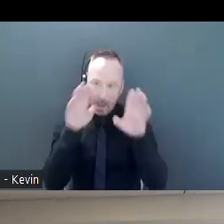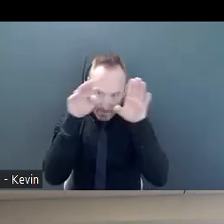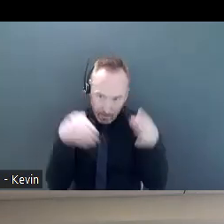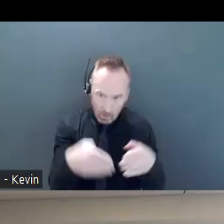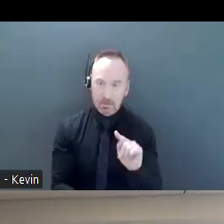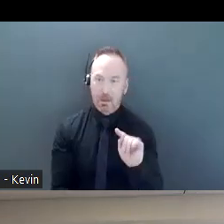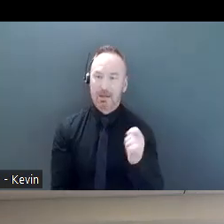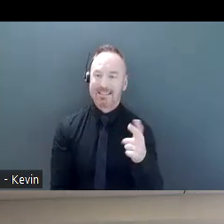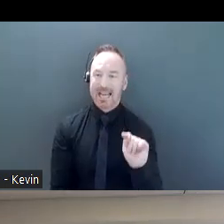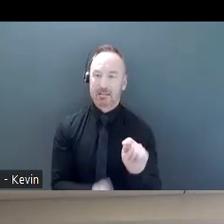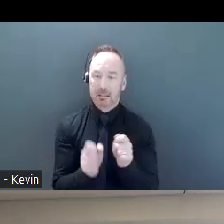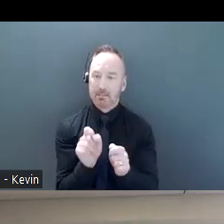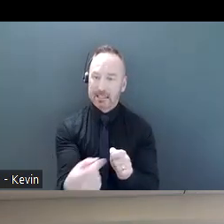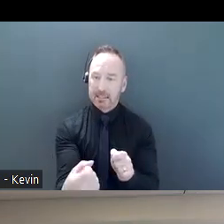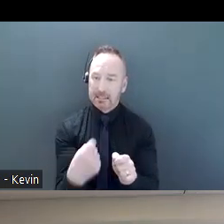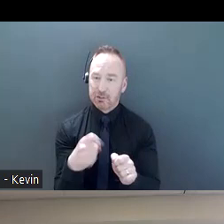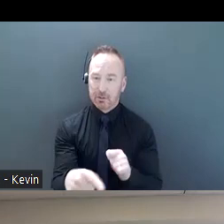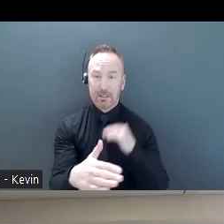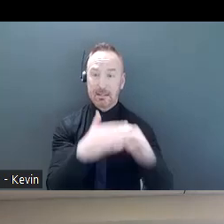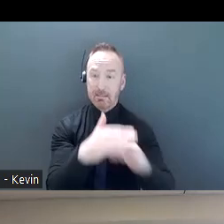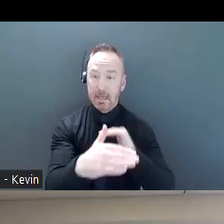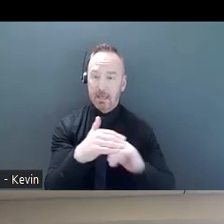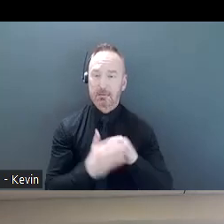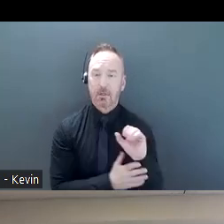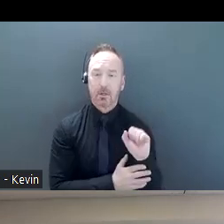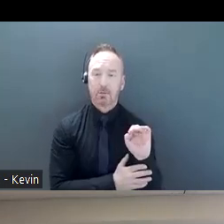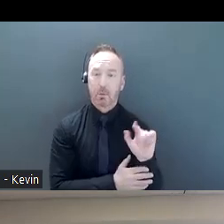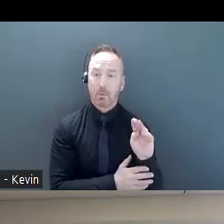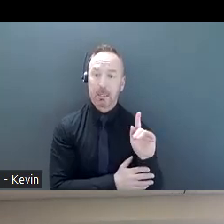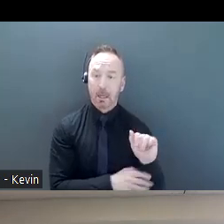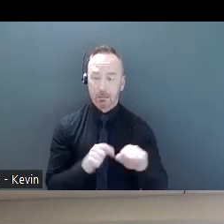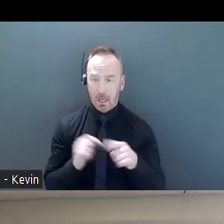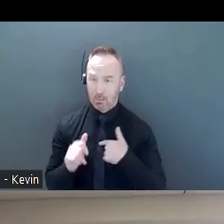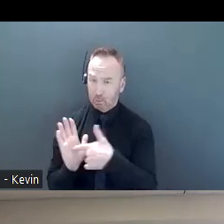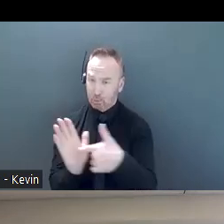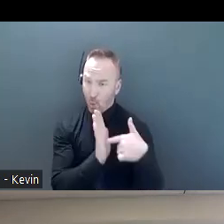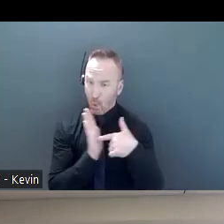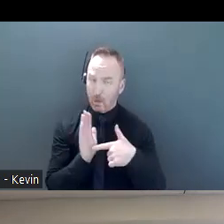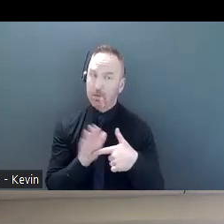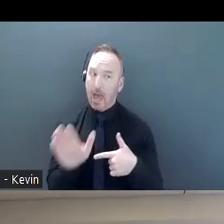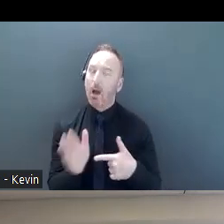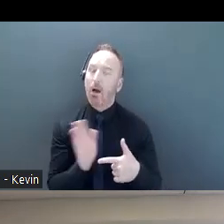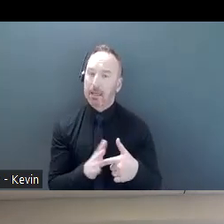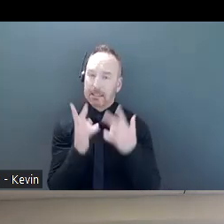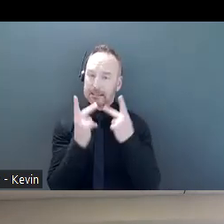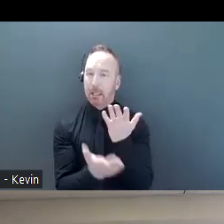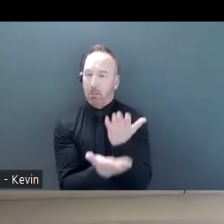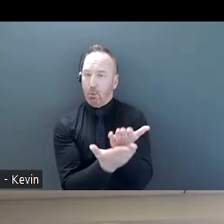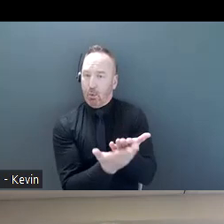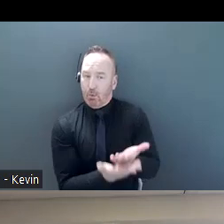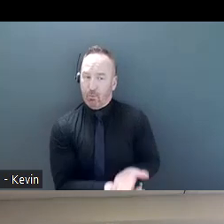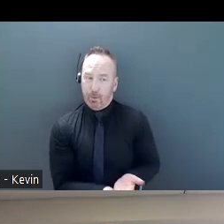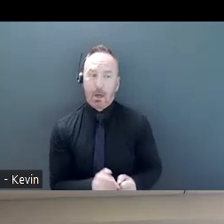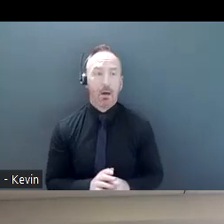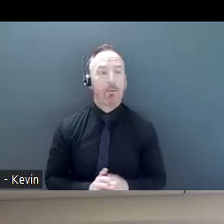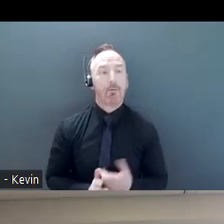media, emails, because that may give those indications that you really want. And things to look at for a